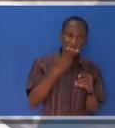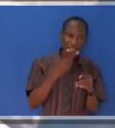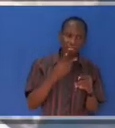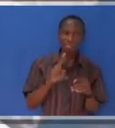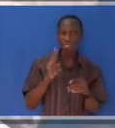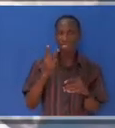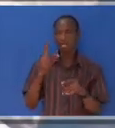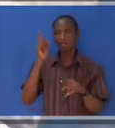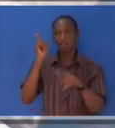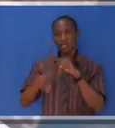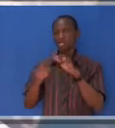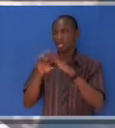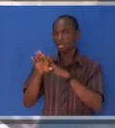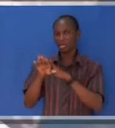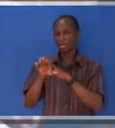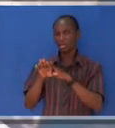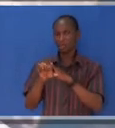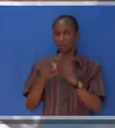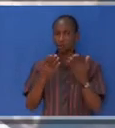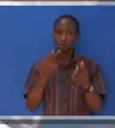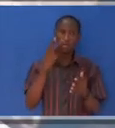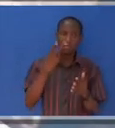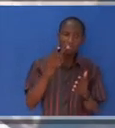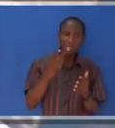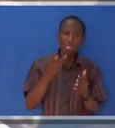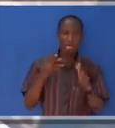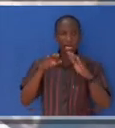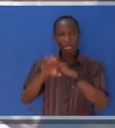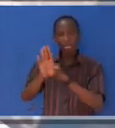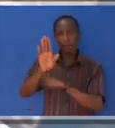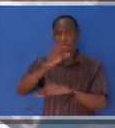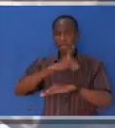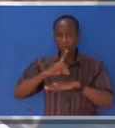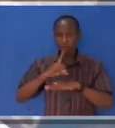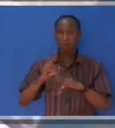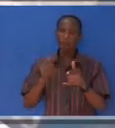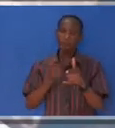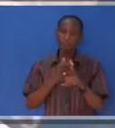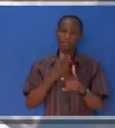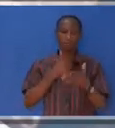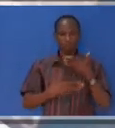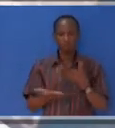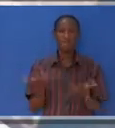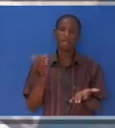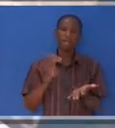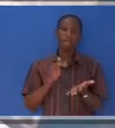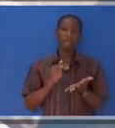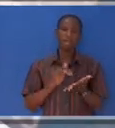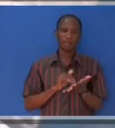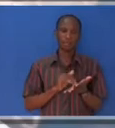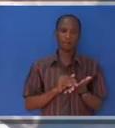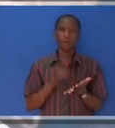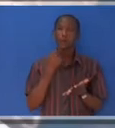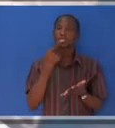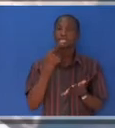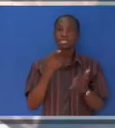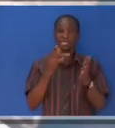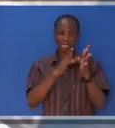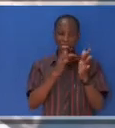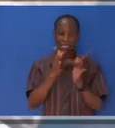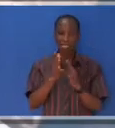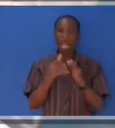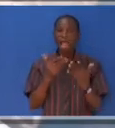enter, you have to be born again. It was spoken by one with authority, God-given authority, the